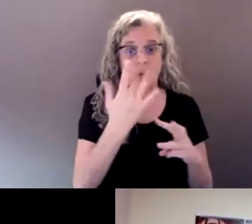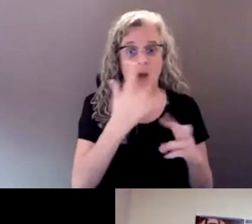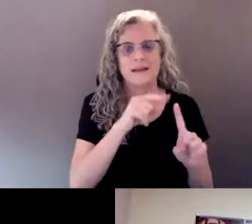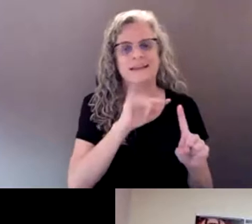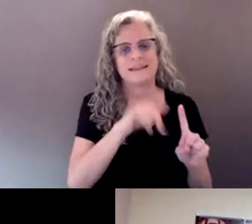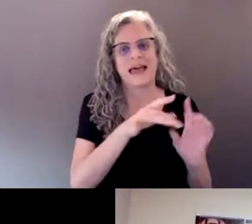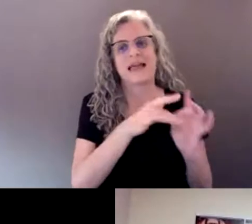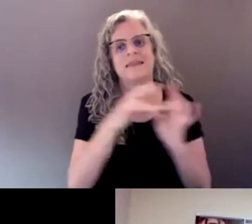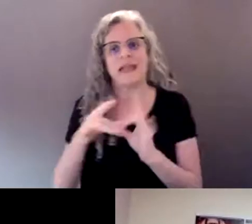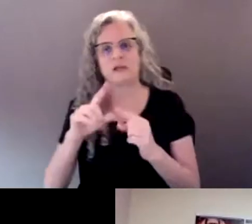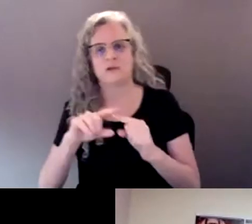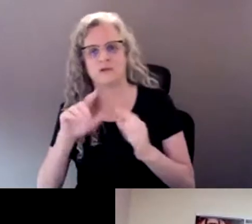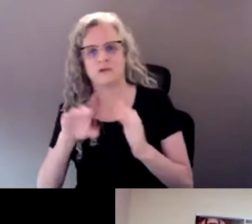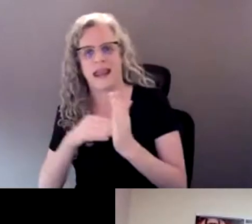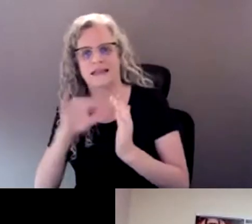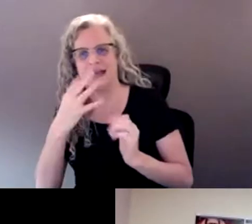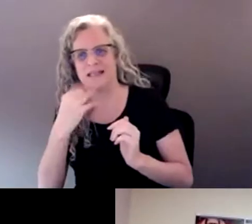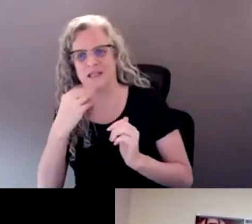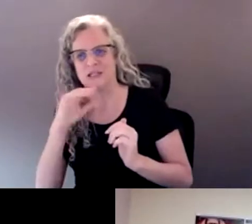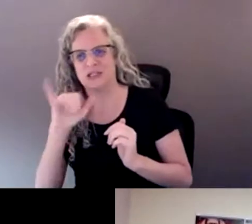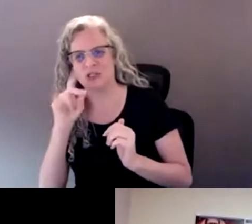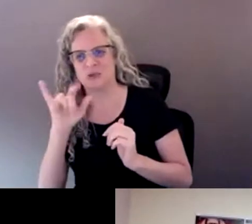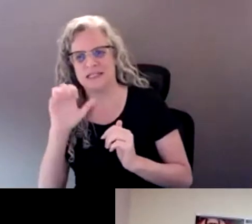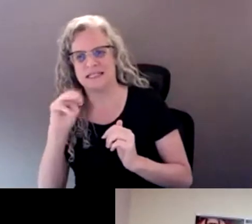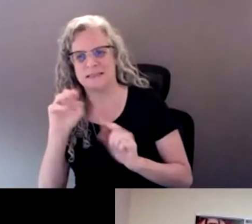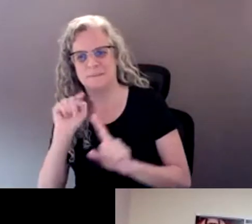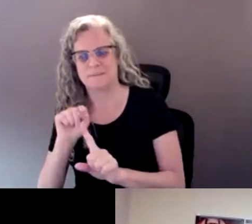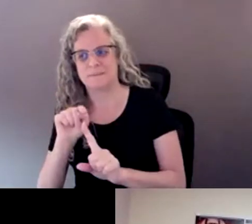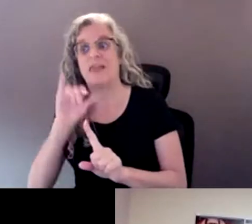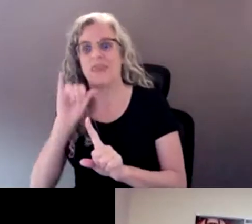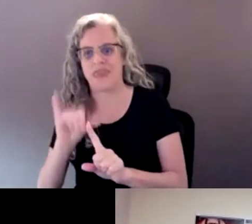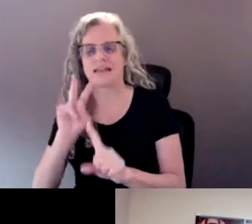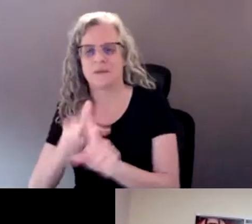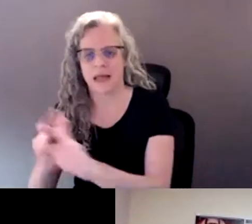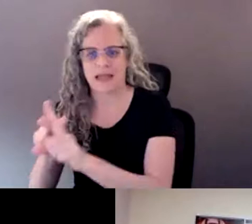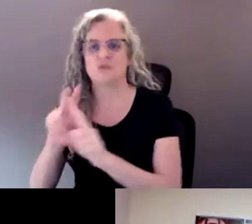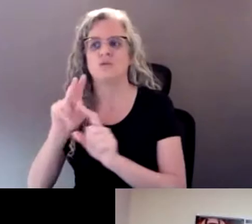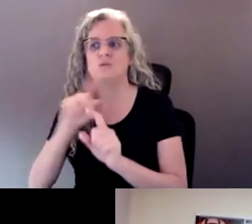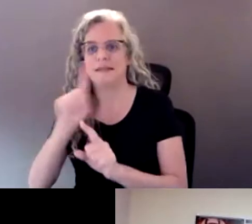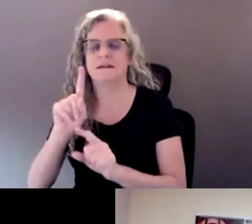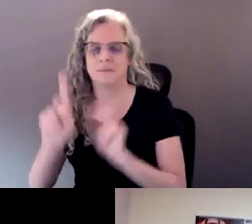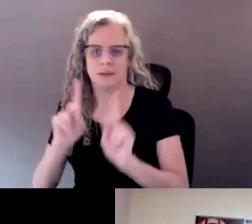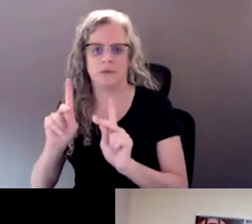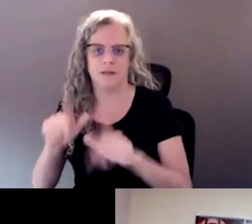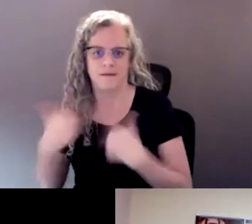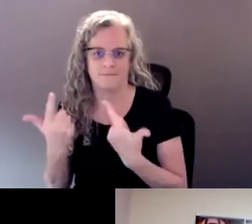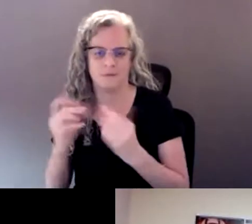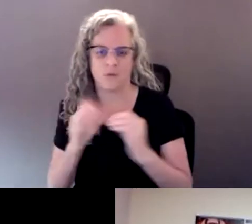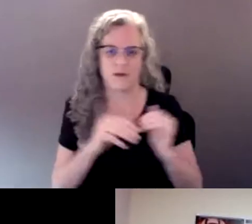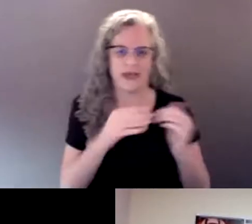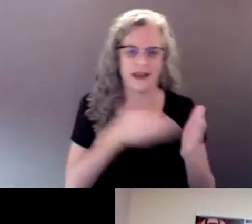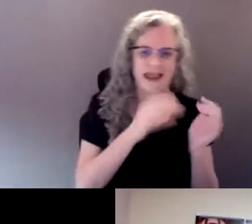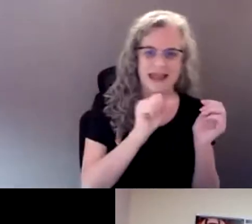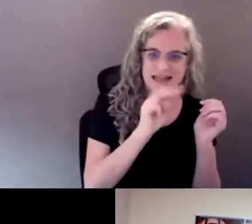built. And anti-Judaism has applied to much, much more of the world than anti-Semitism has. In fact, you could argue, if you want to